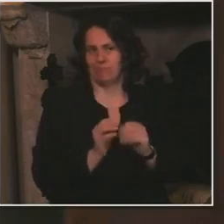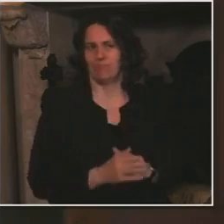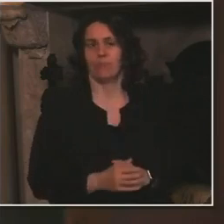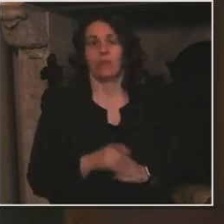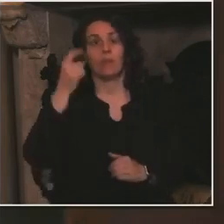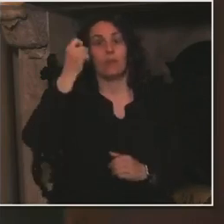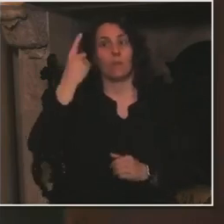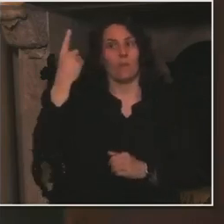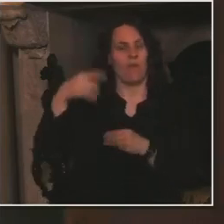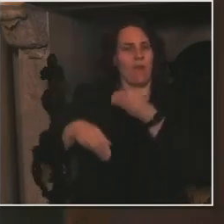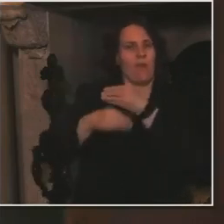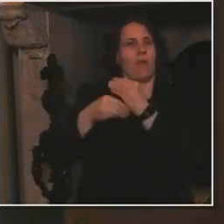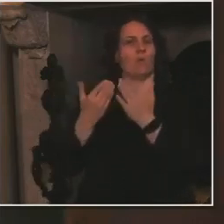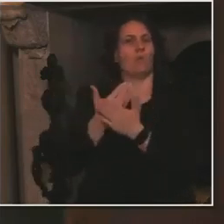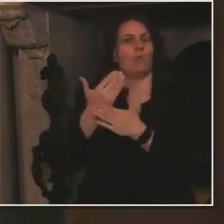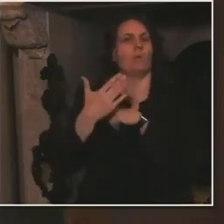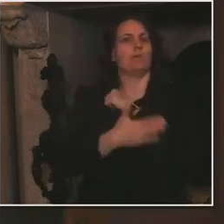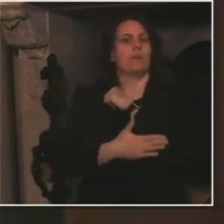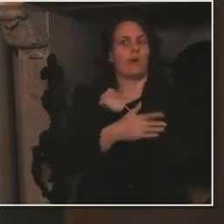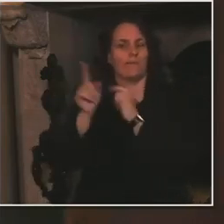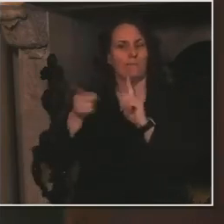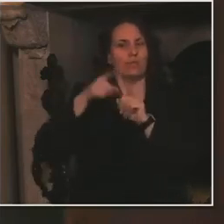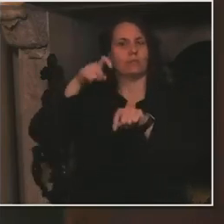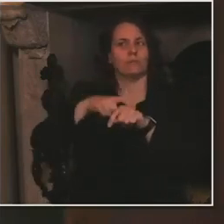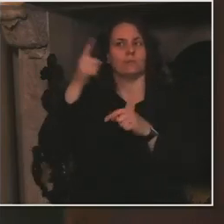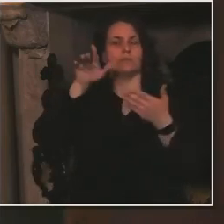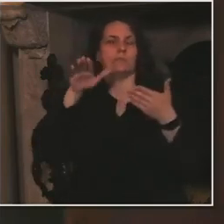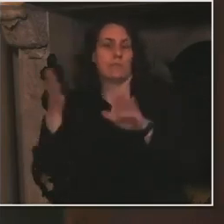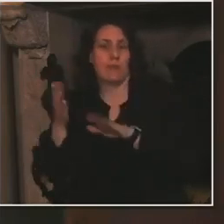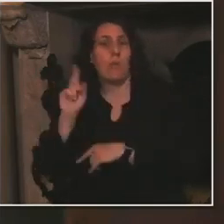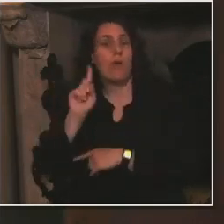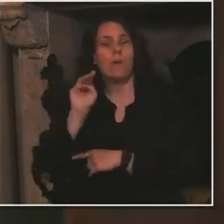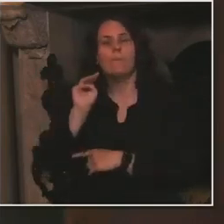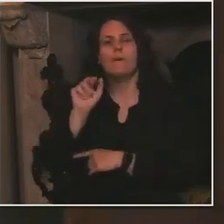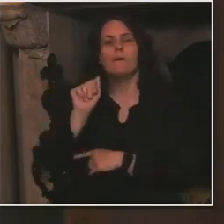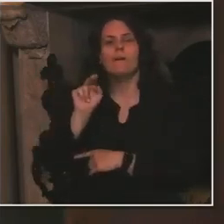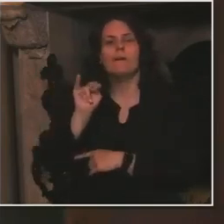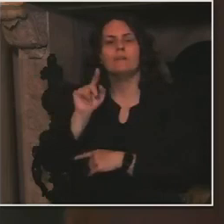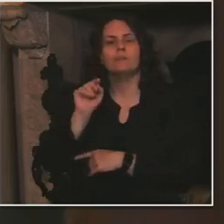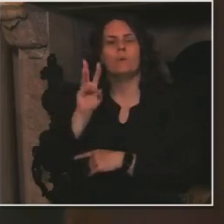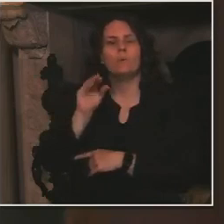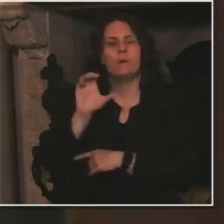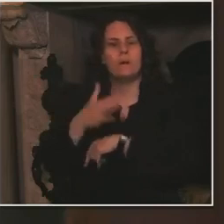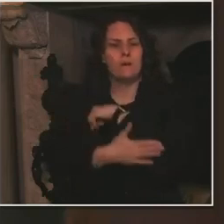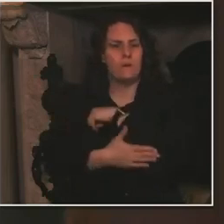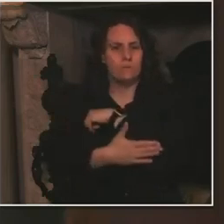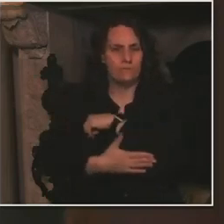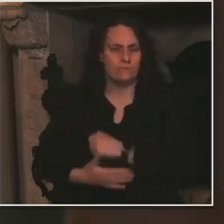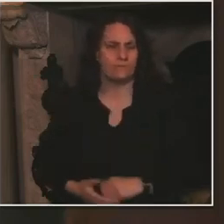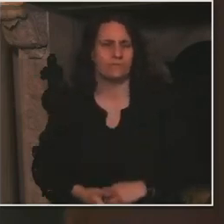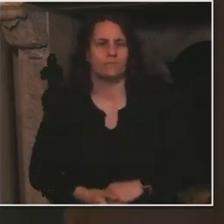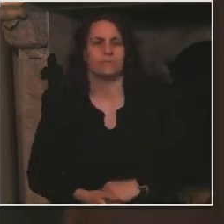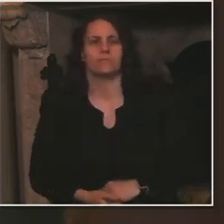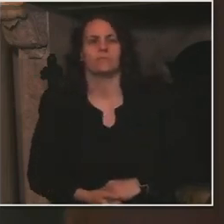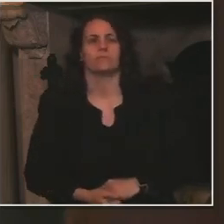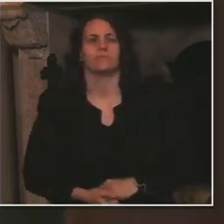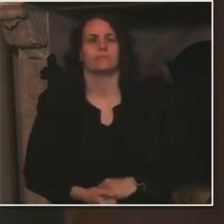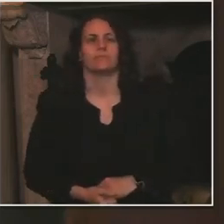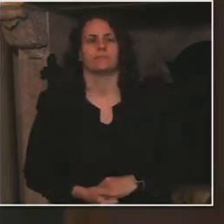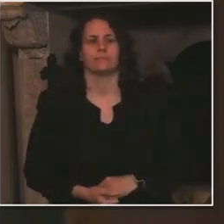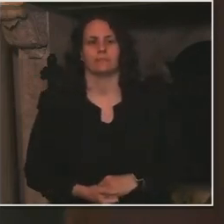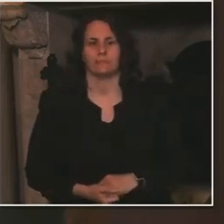first time. That's Manitowoc County. These numbers are why we need to commit to Badger Bounce Back, because Badger Bounce Back